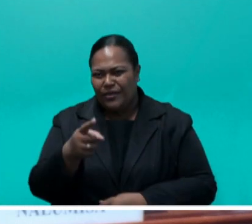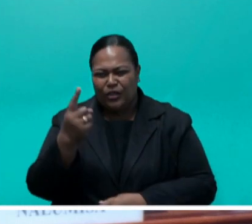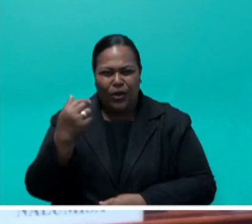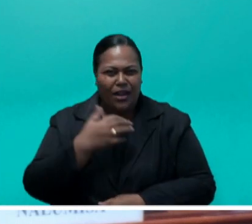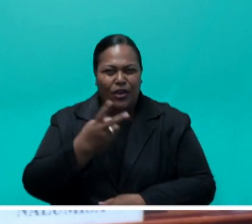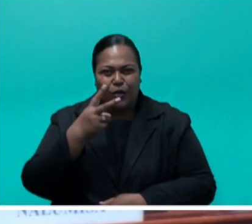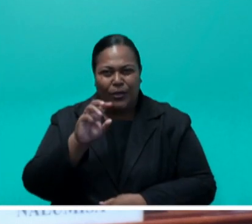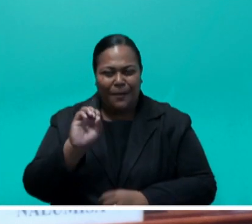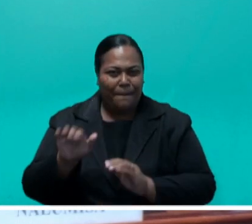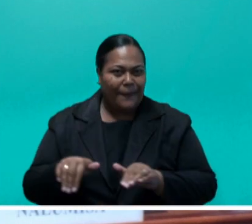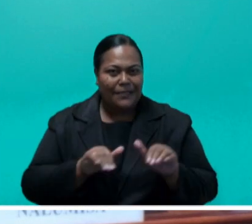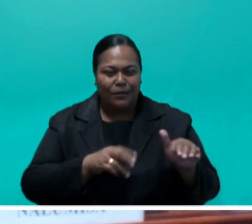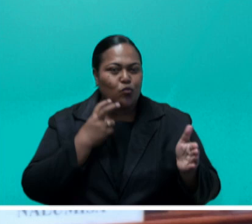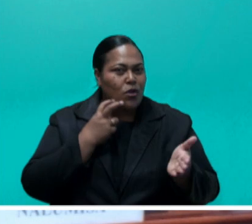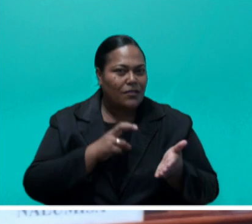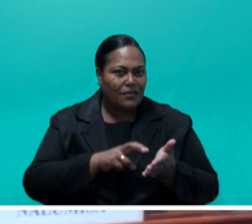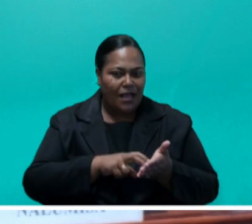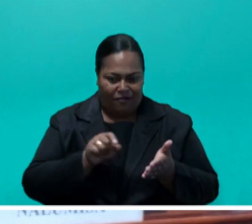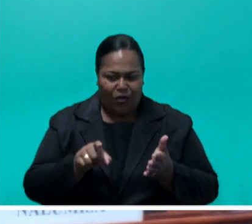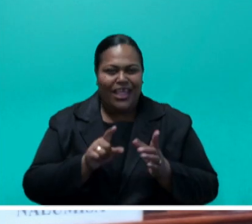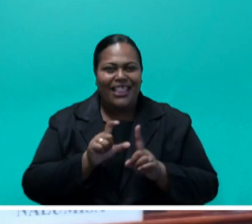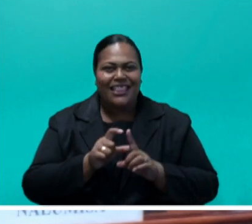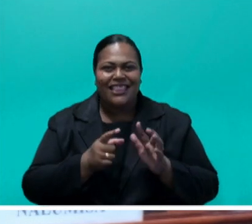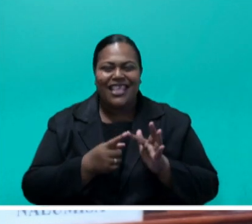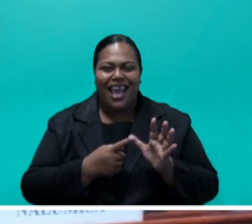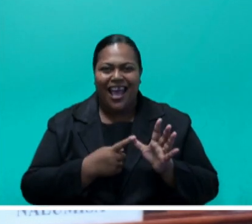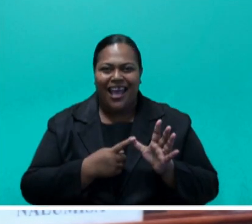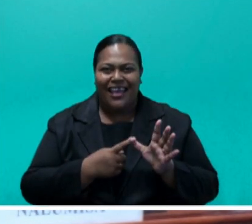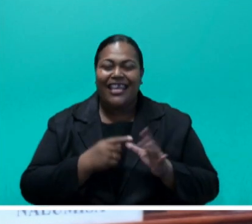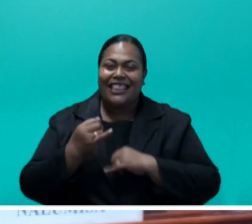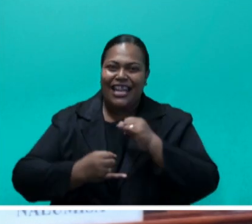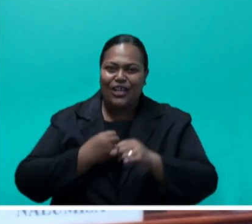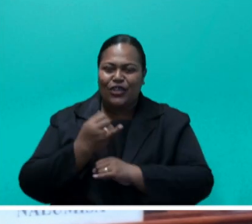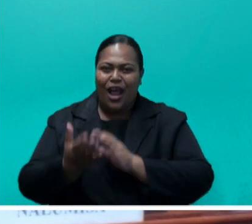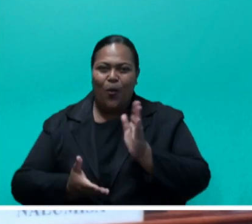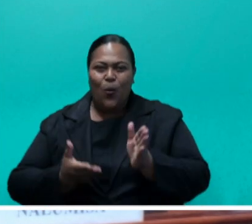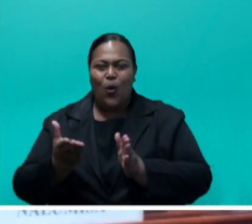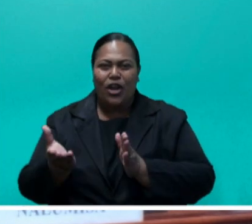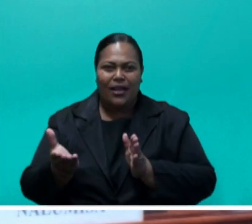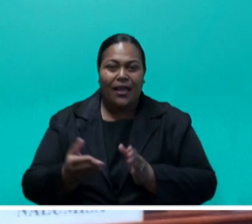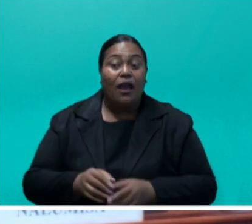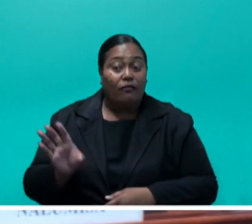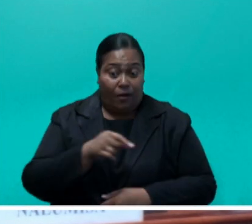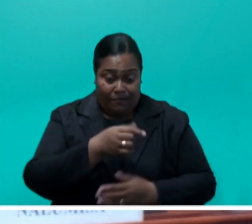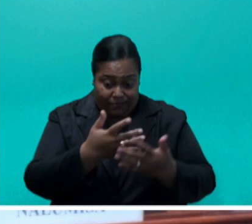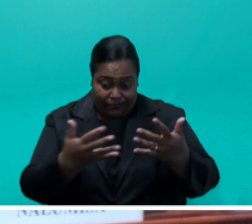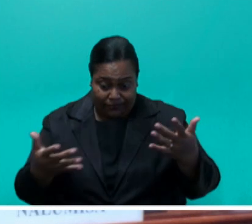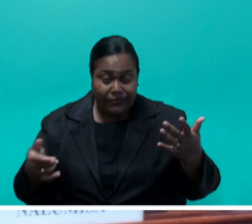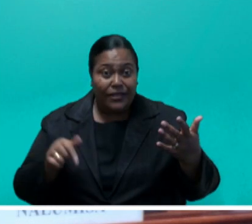1,120 participants registered for the Duke of Edinburgh's International Award. Among them, we